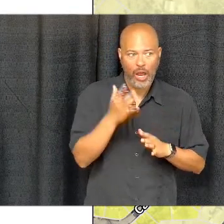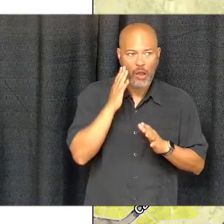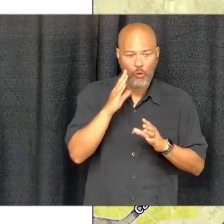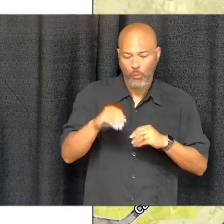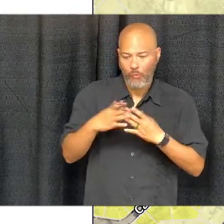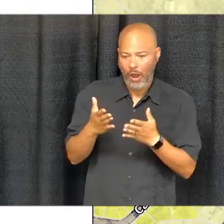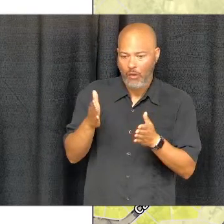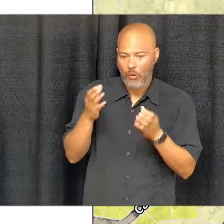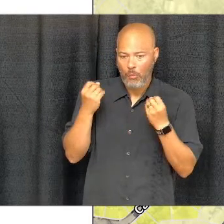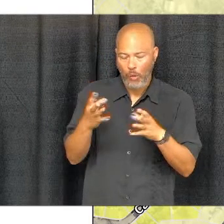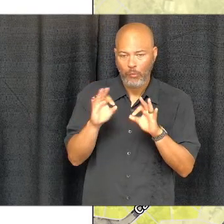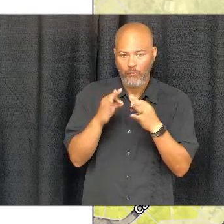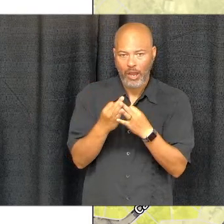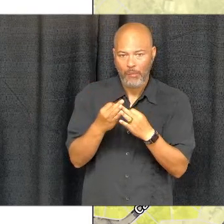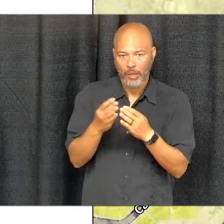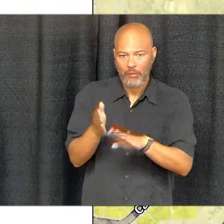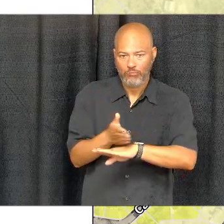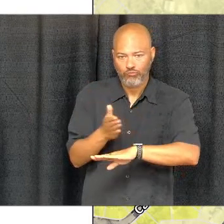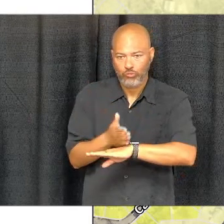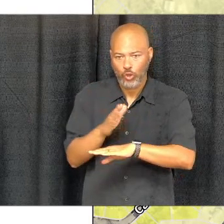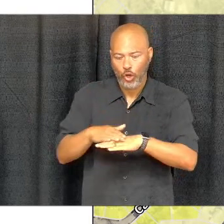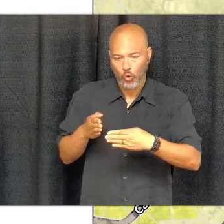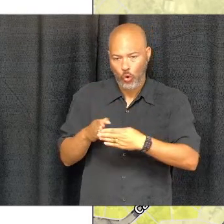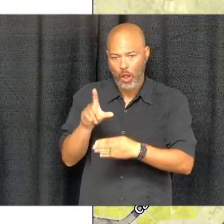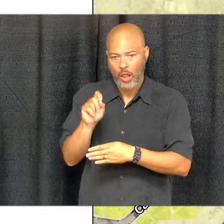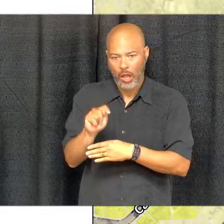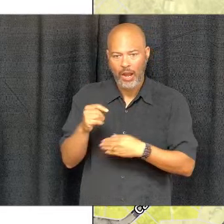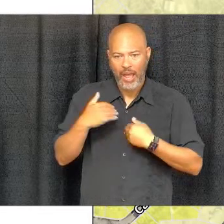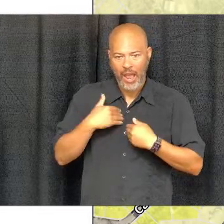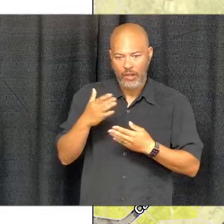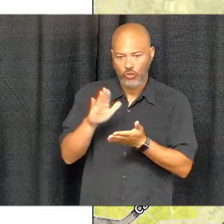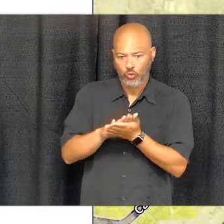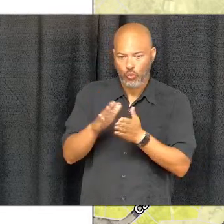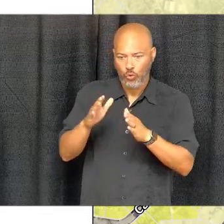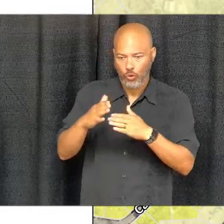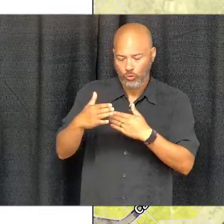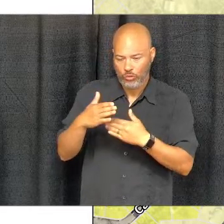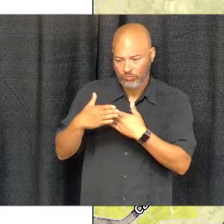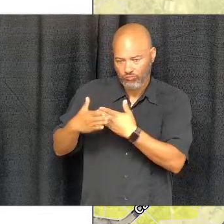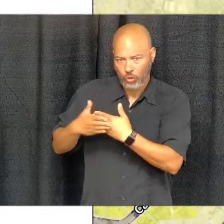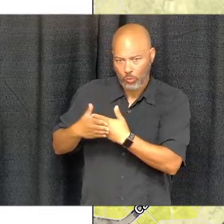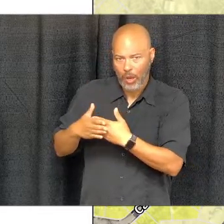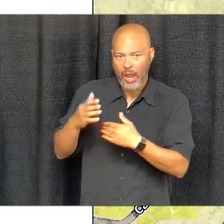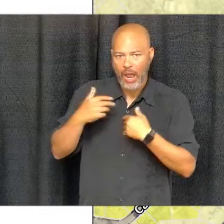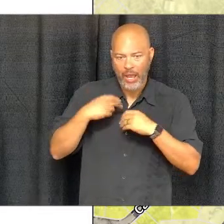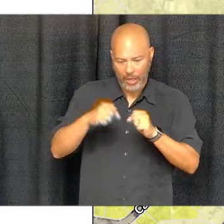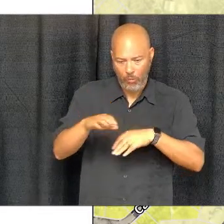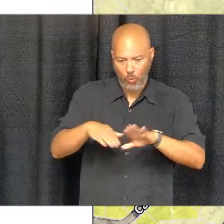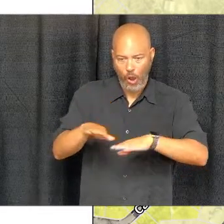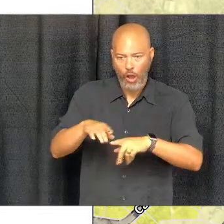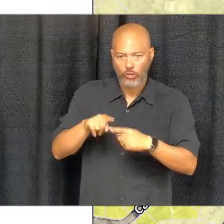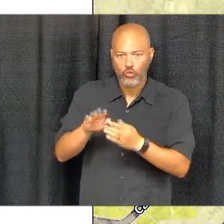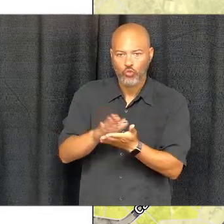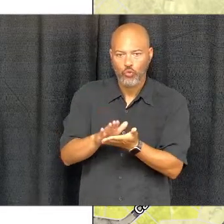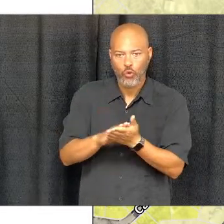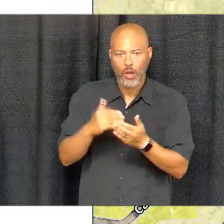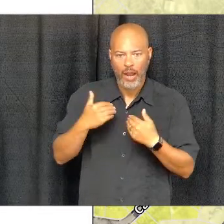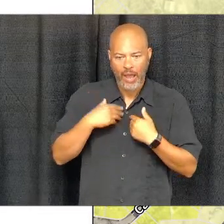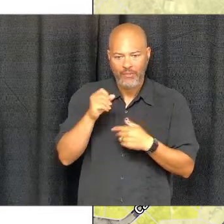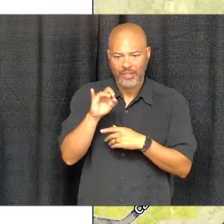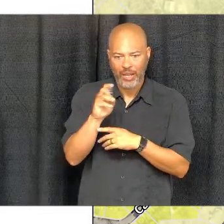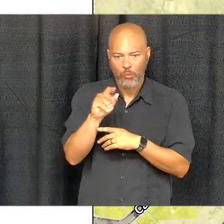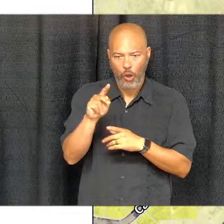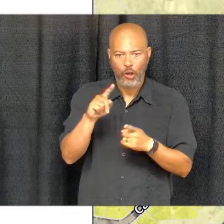small multifamily development on a corner lot. It has a neighborhood school complex with existing sidewalk connectivity and existing sidewalks to